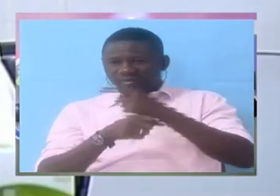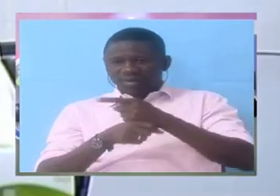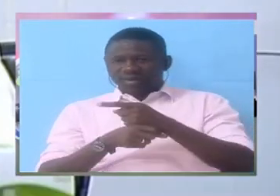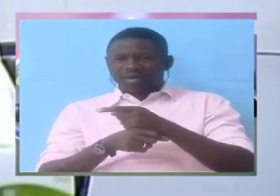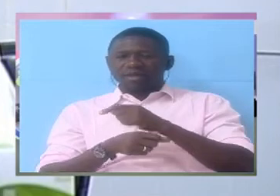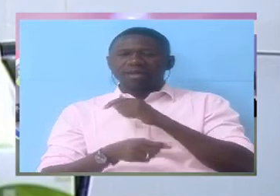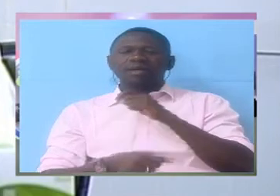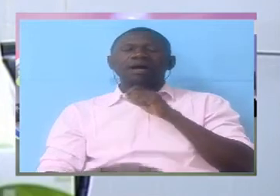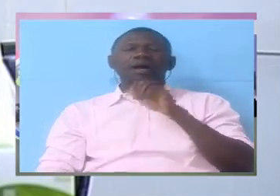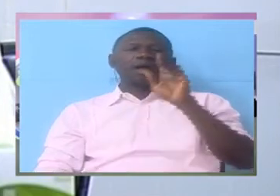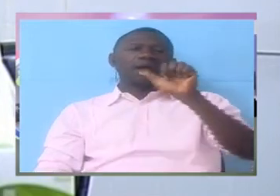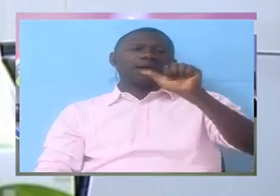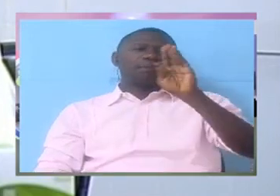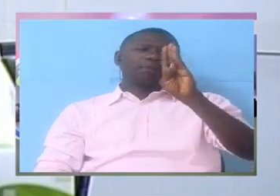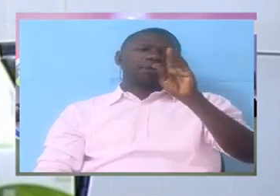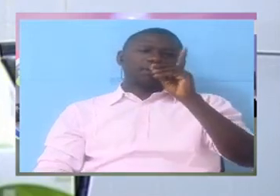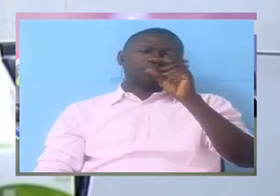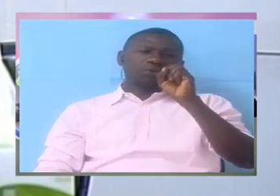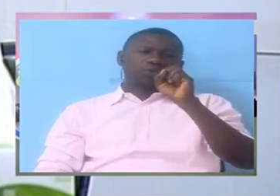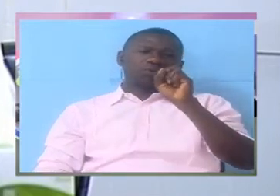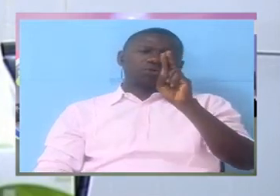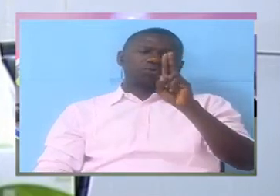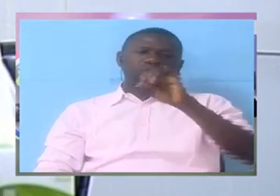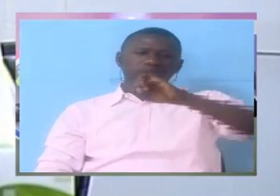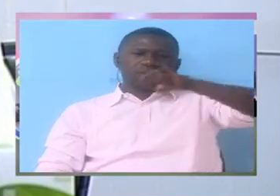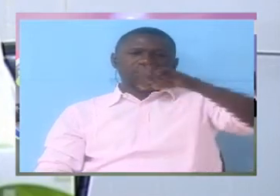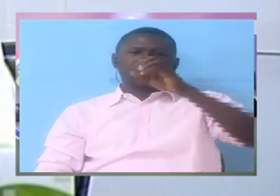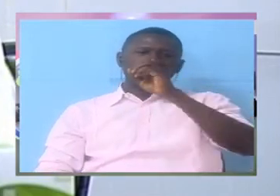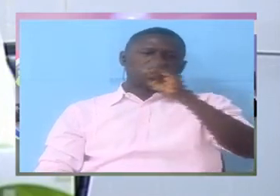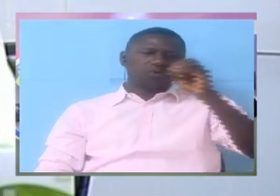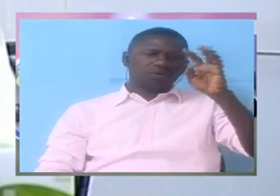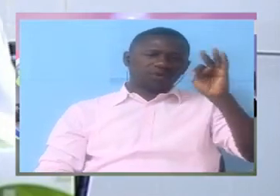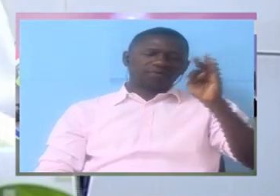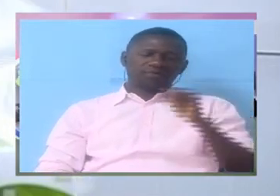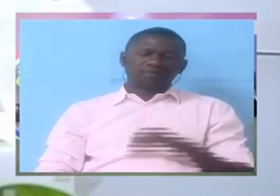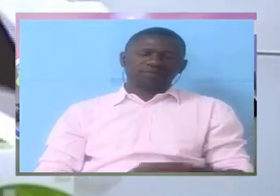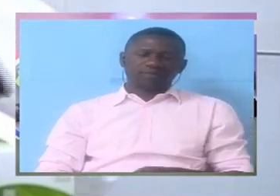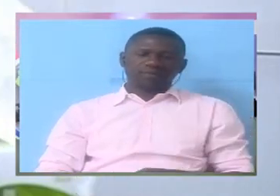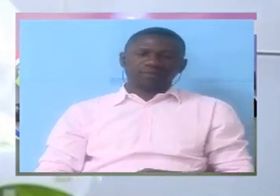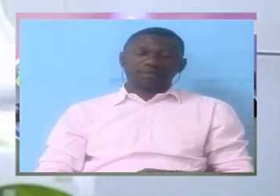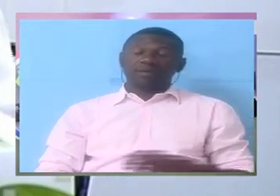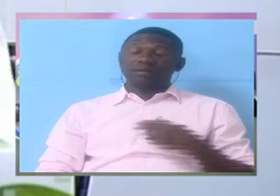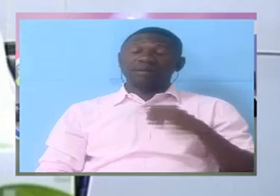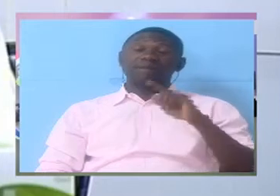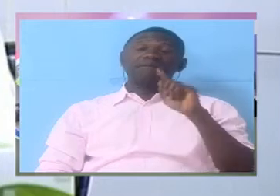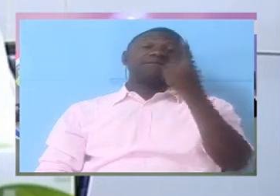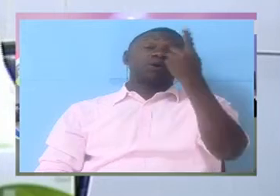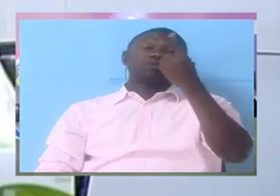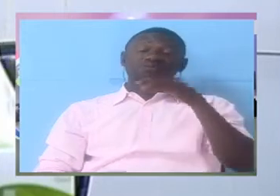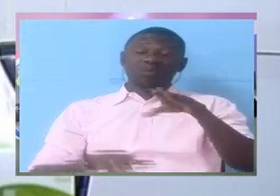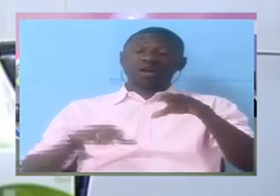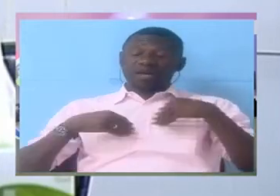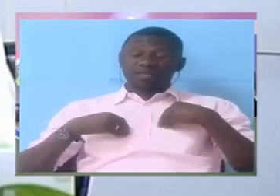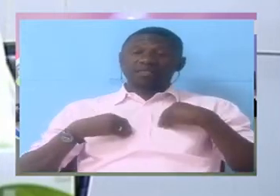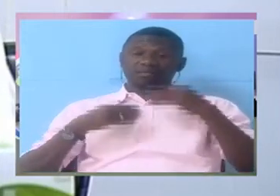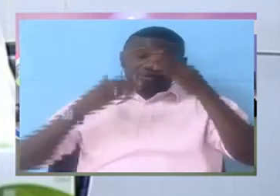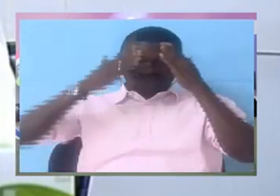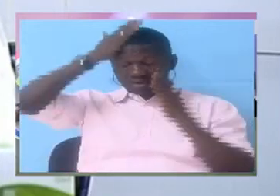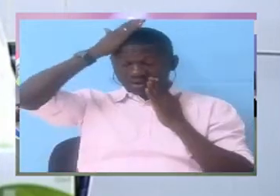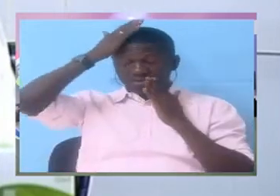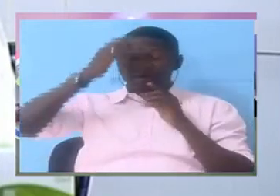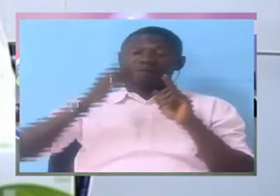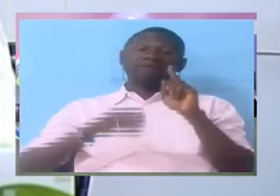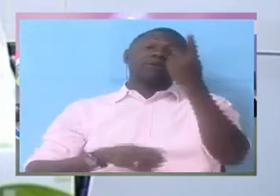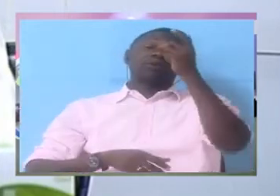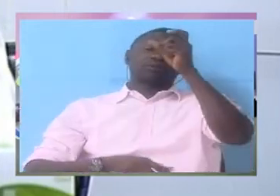Ah. It was Abdou Diouf. Abdou Diouf lem. He recognized them first in Africa here, in West Africa here. Mo findula tidi jibango luka. He was the first to visit